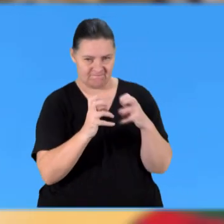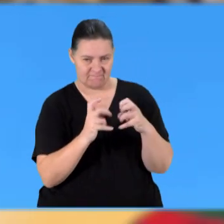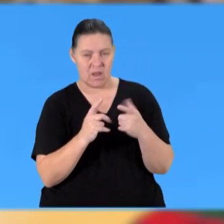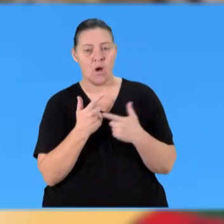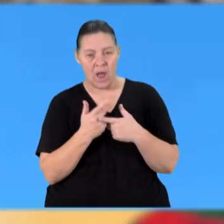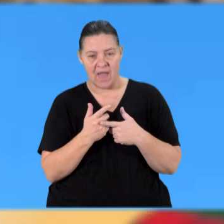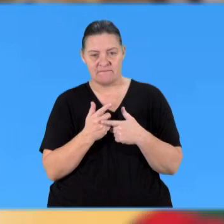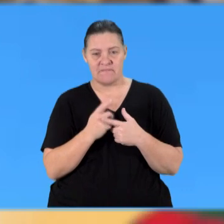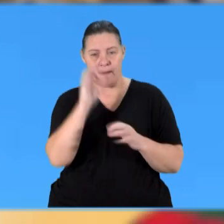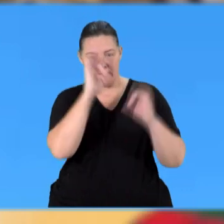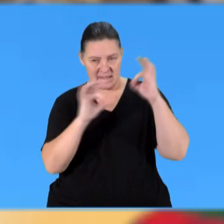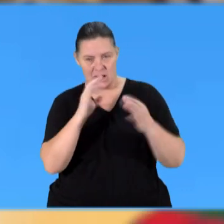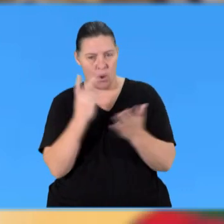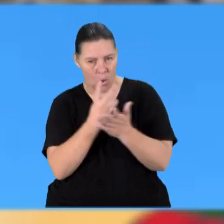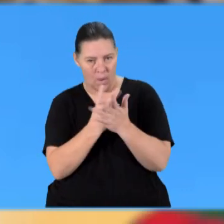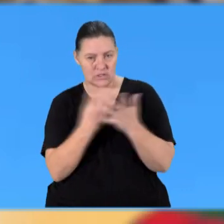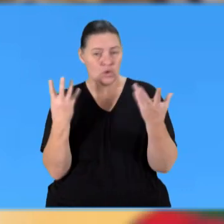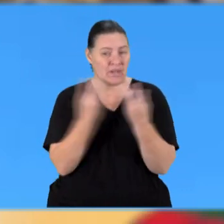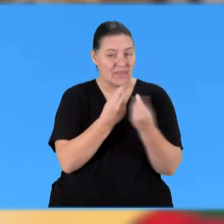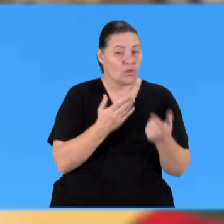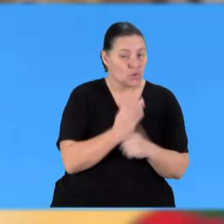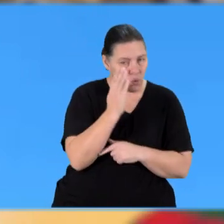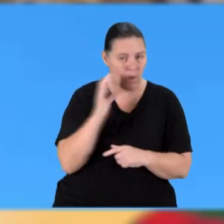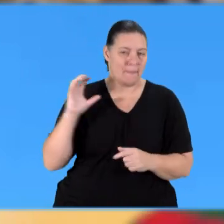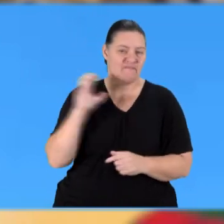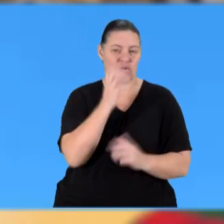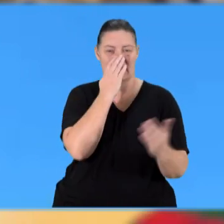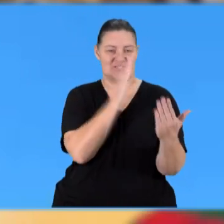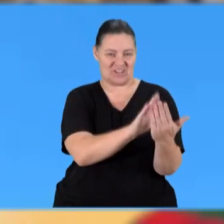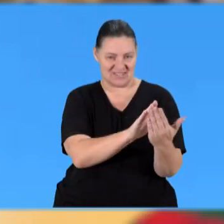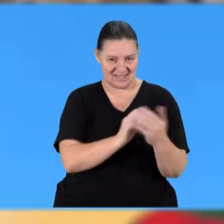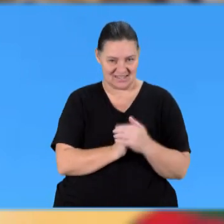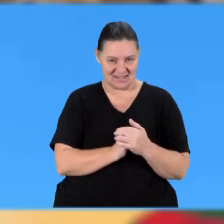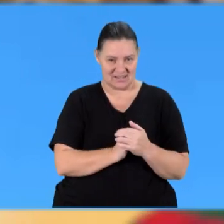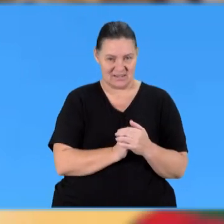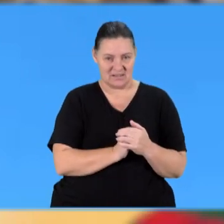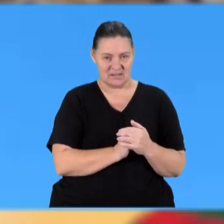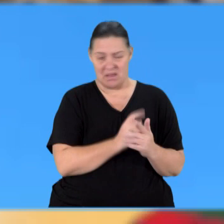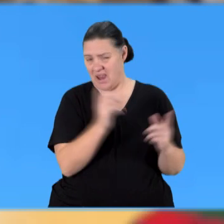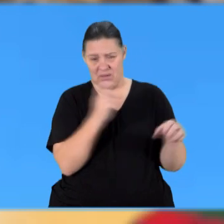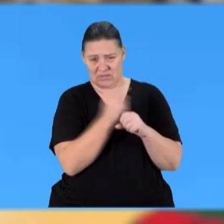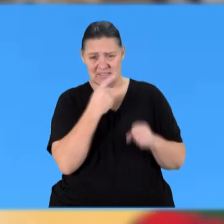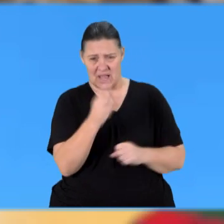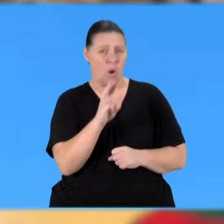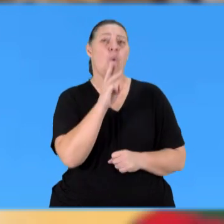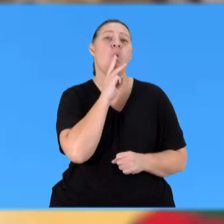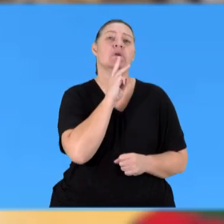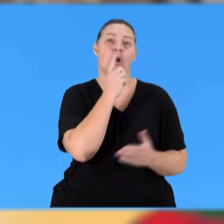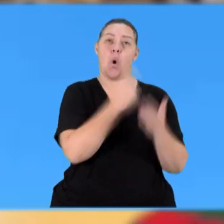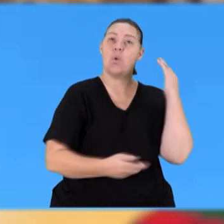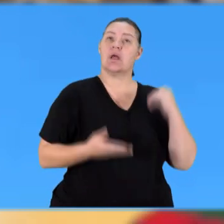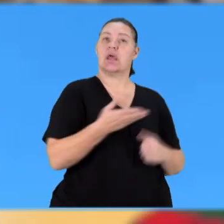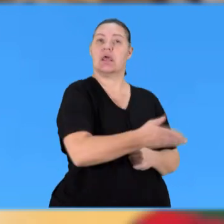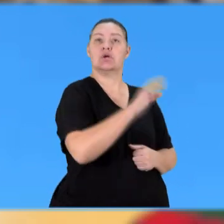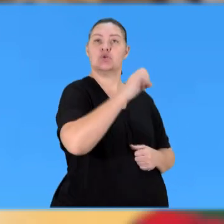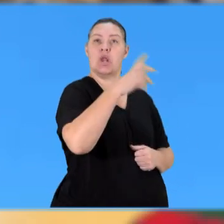it's said by the particle model that the particles are always held together by the forces of attraction. And nowhere does it say